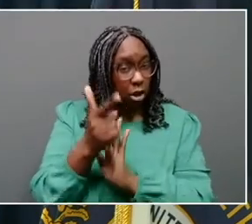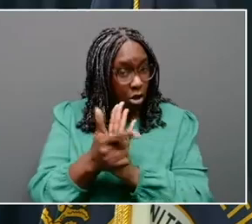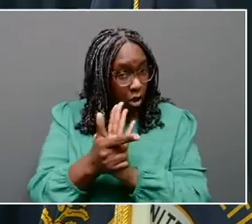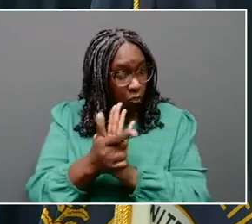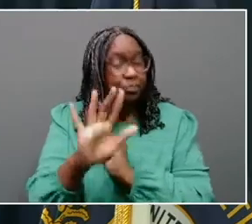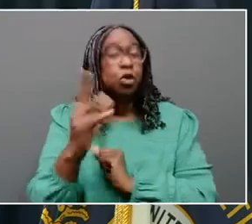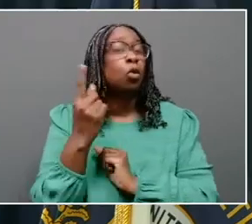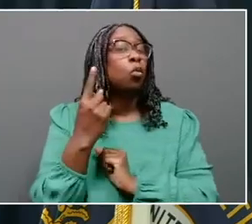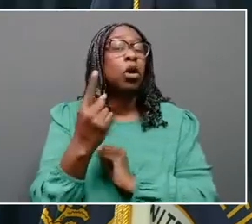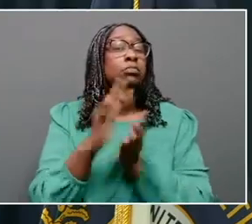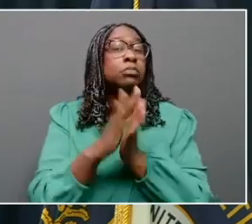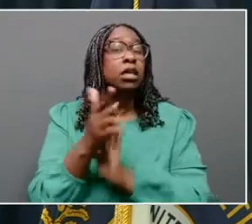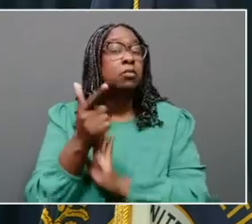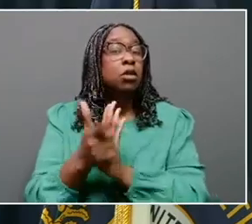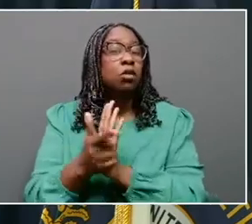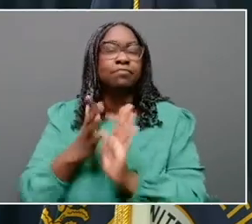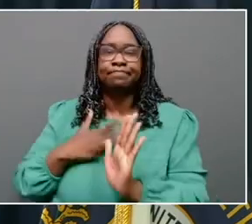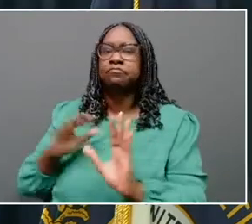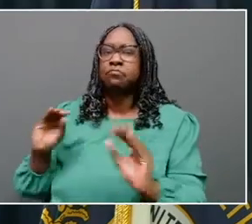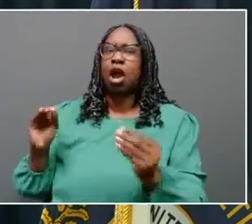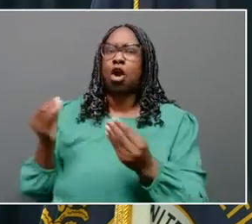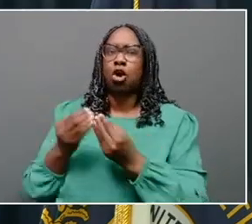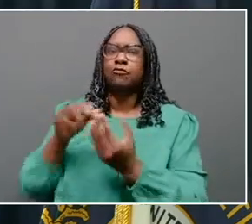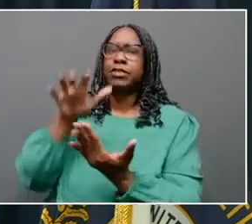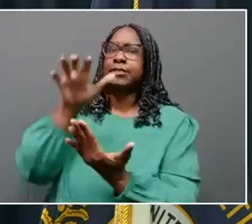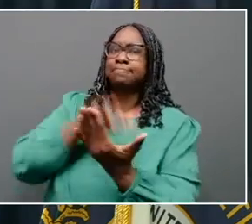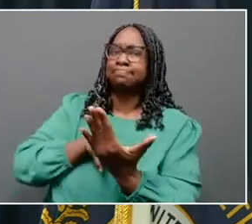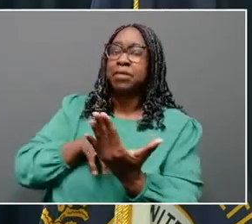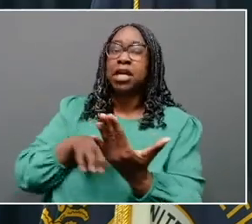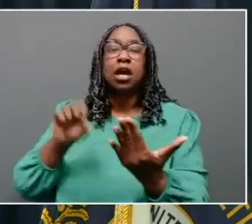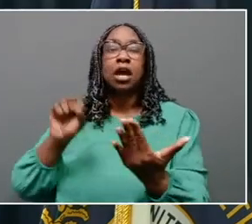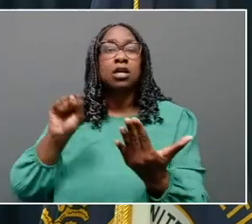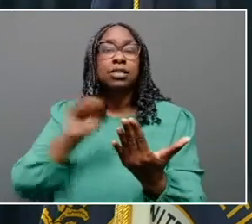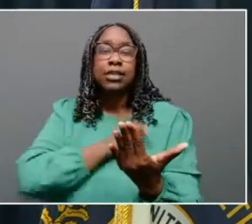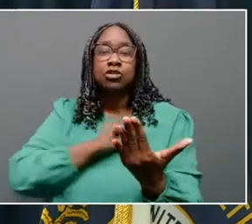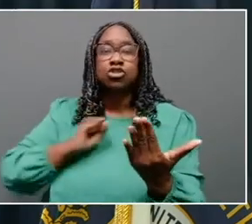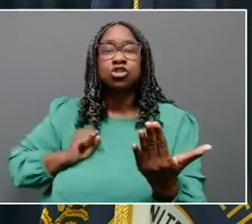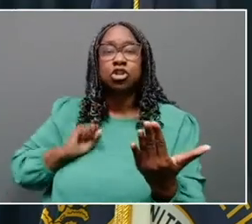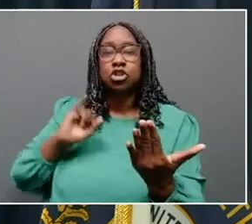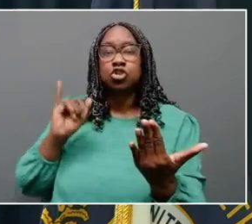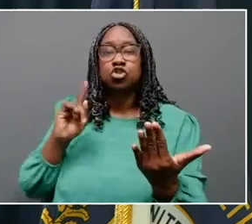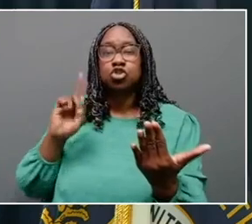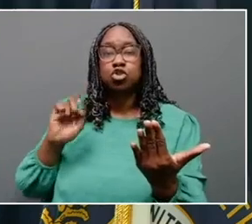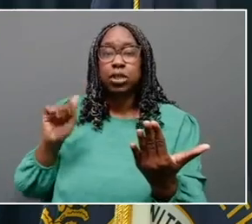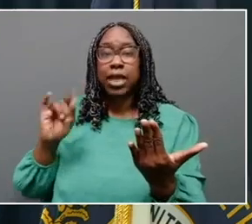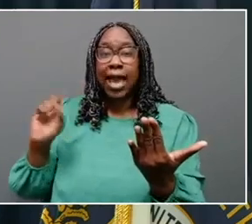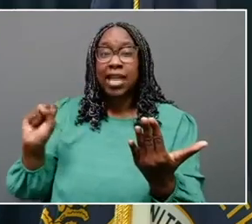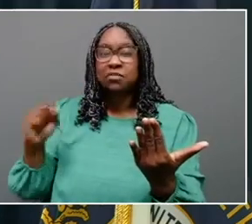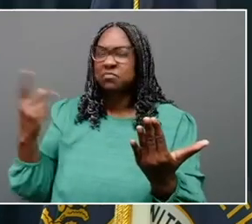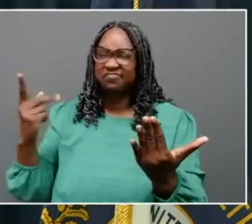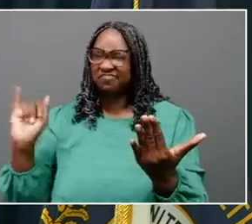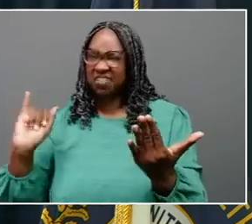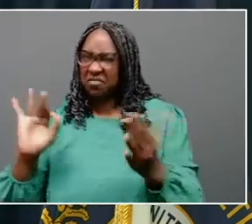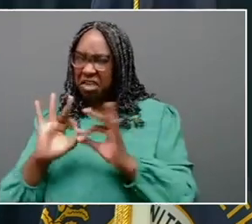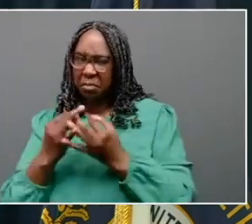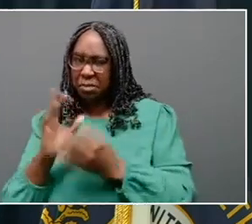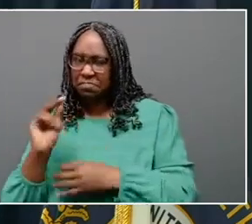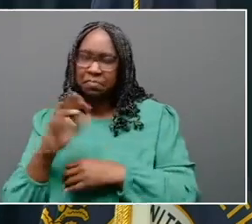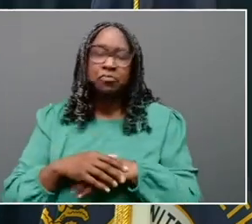and was sponsored by Senator Julie Rocky Adams, no relation. In this past session of the General